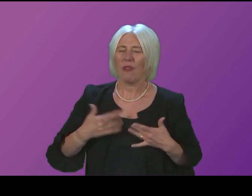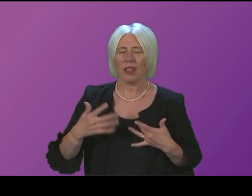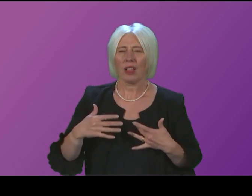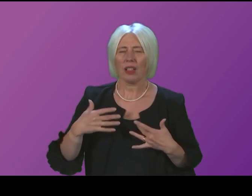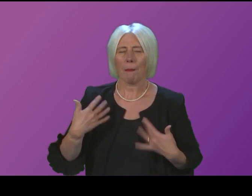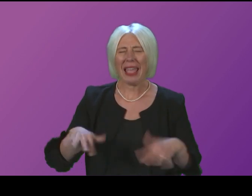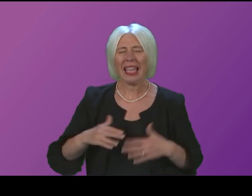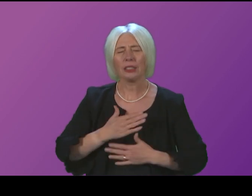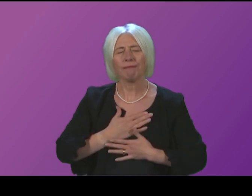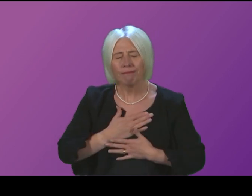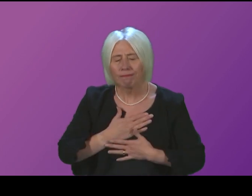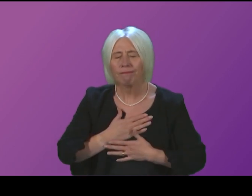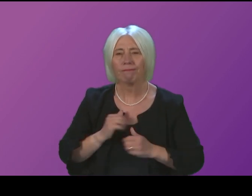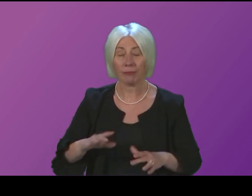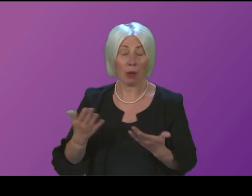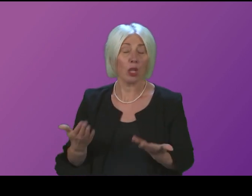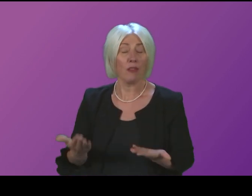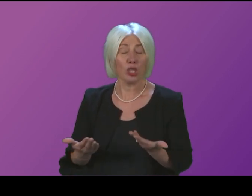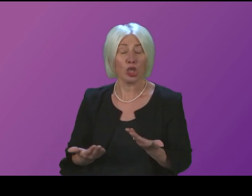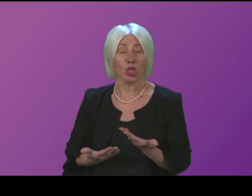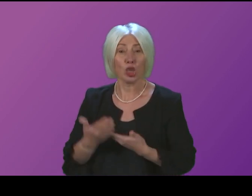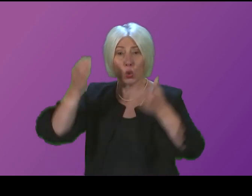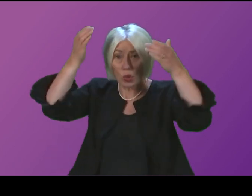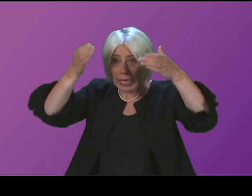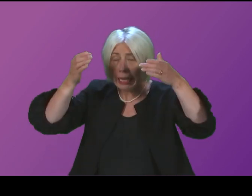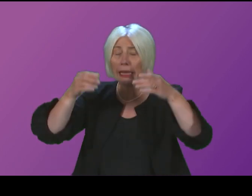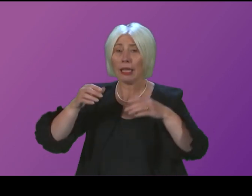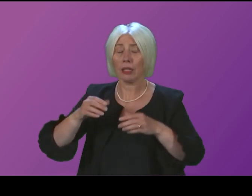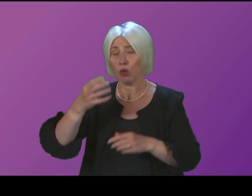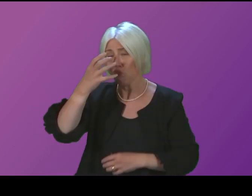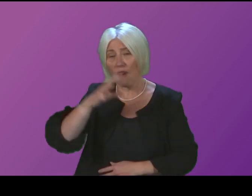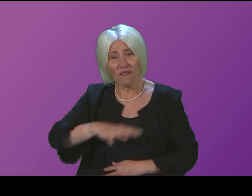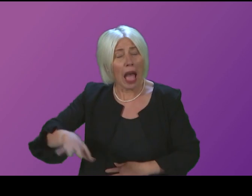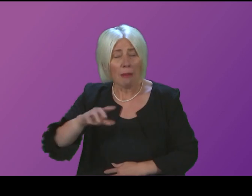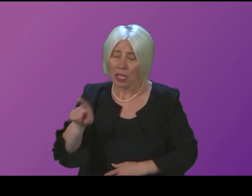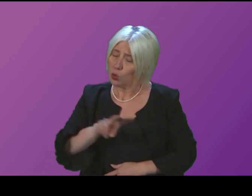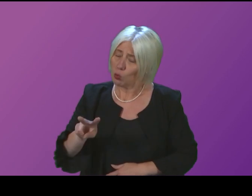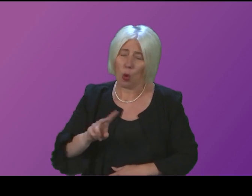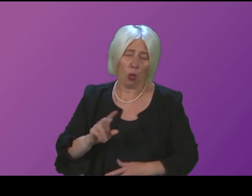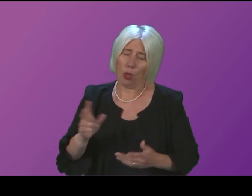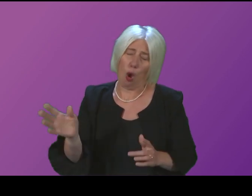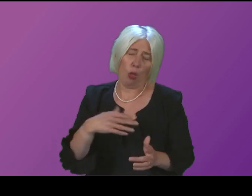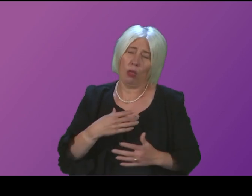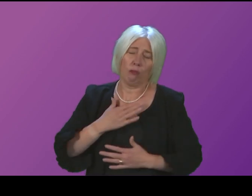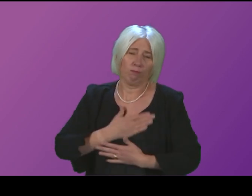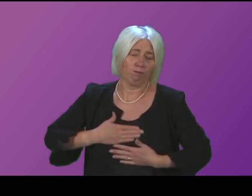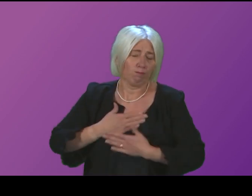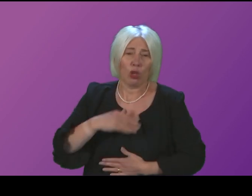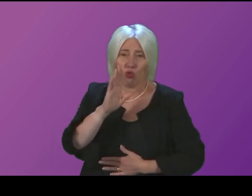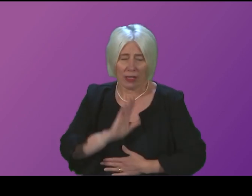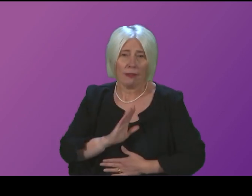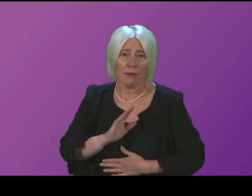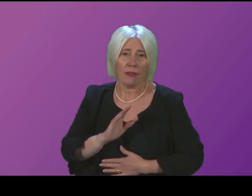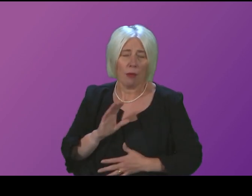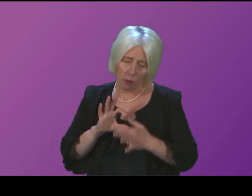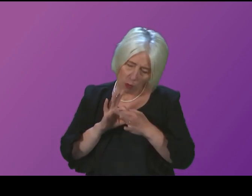so strongly with our new King and the entire royal family today. As they grieve on a personal level, we join them in